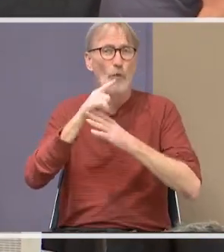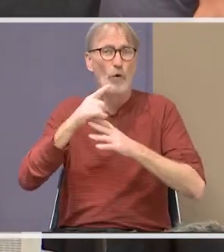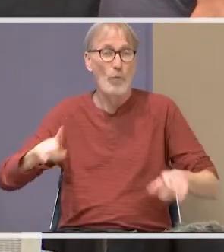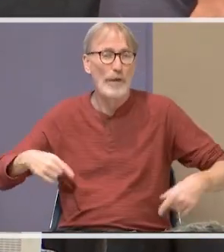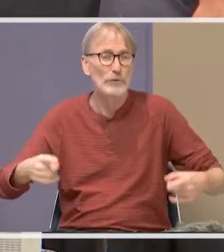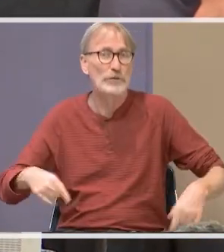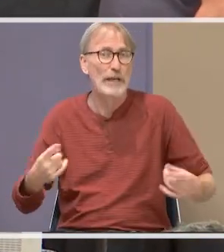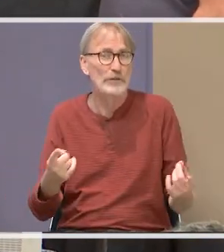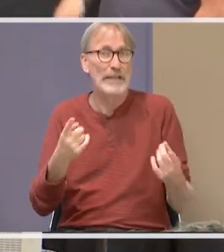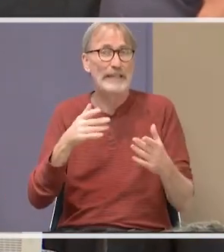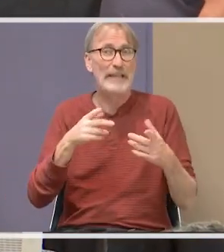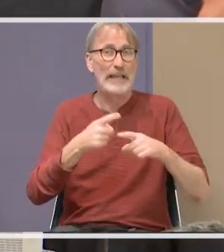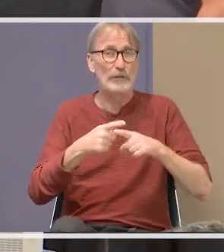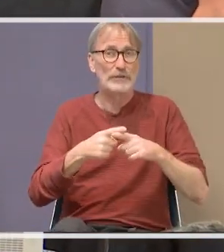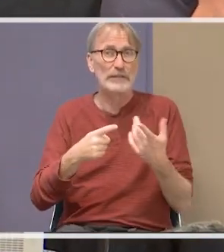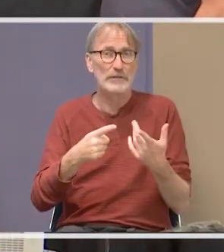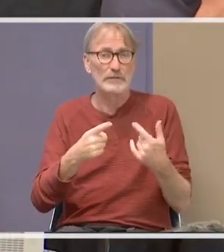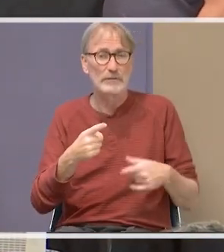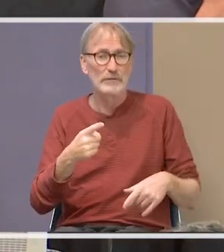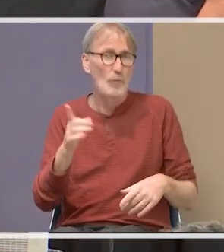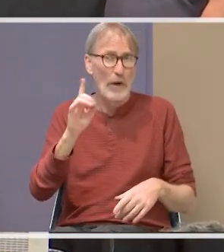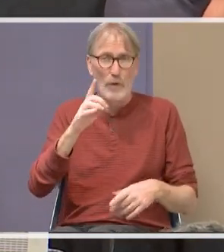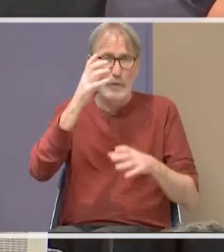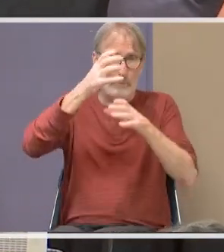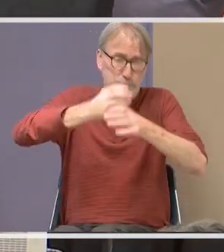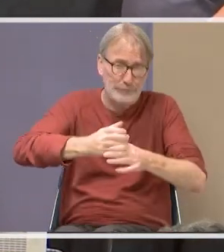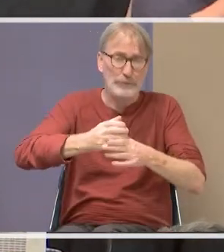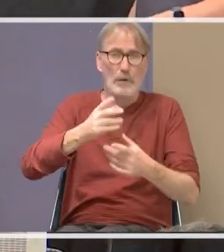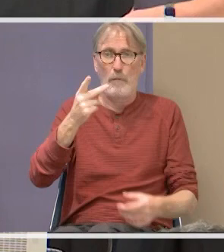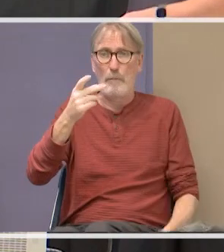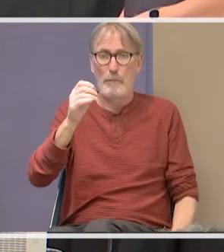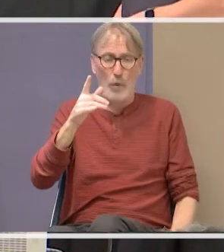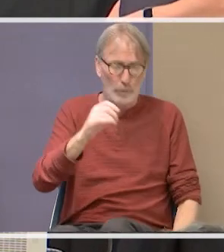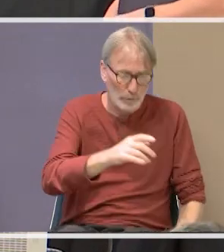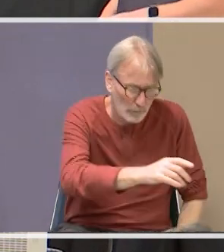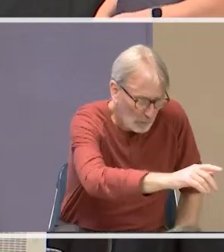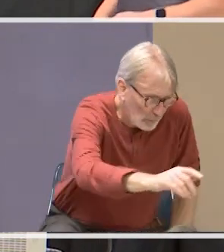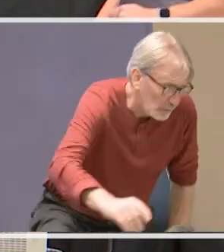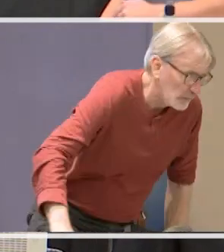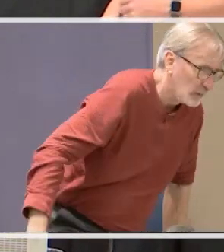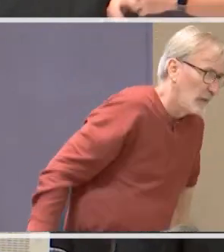at the intersections where new poles might go in.